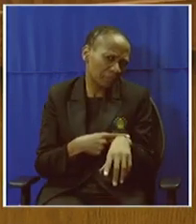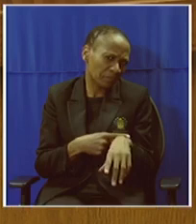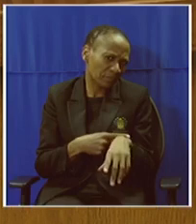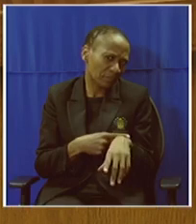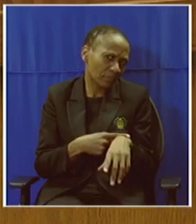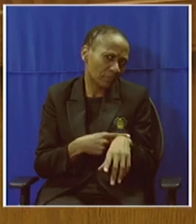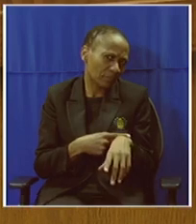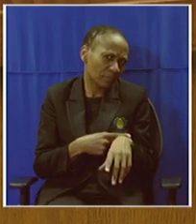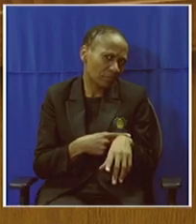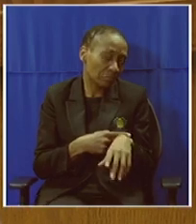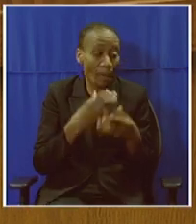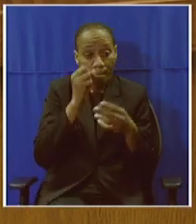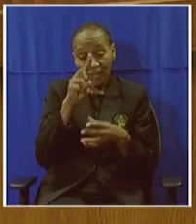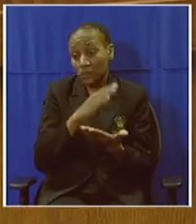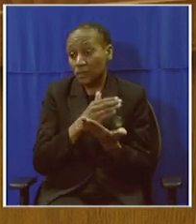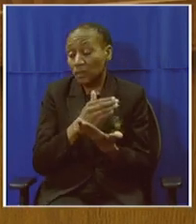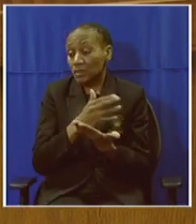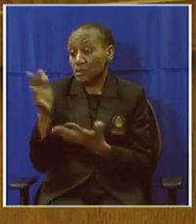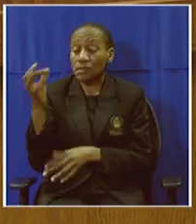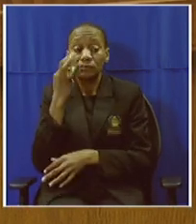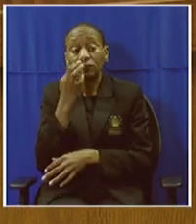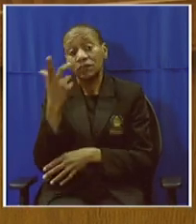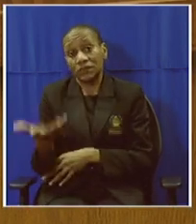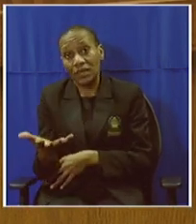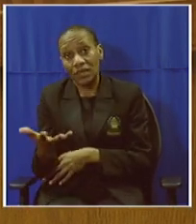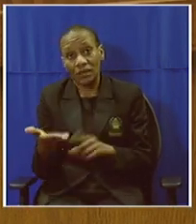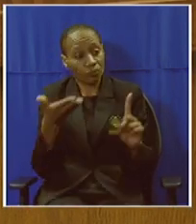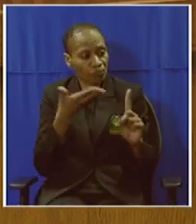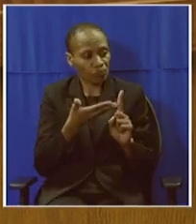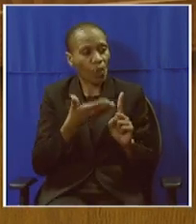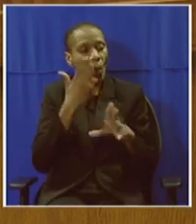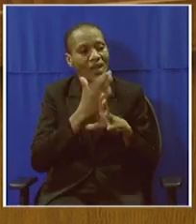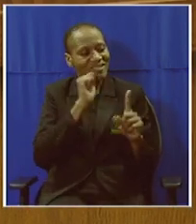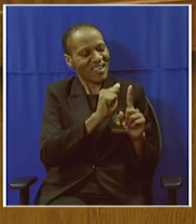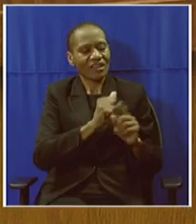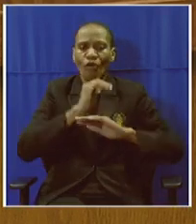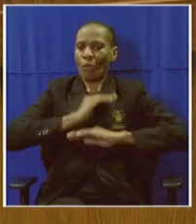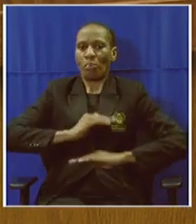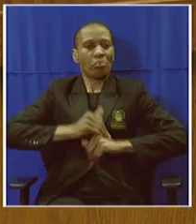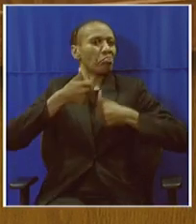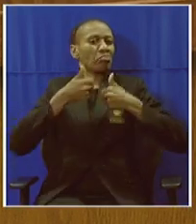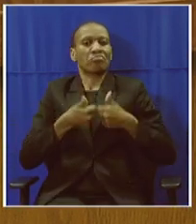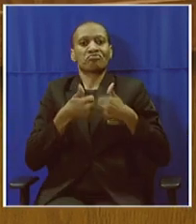what others may enjoy as a comfortable position.